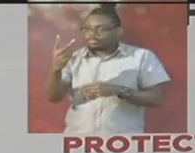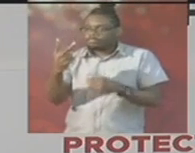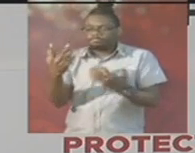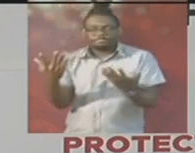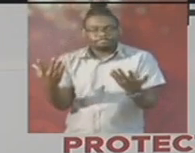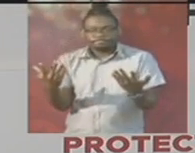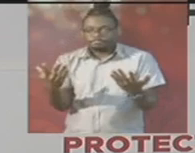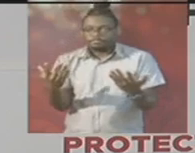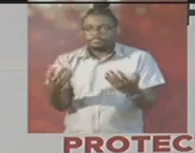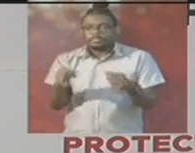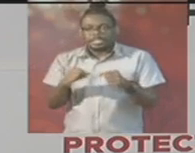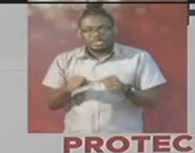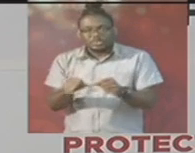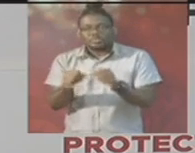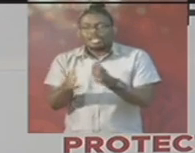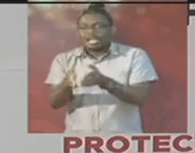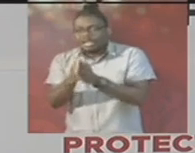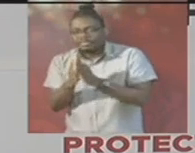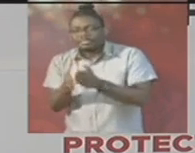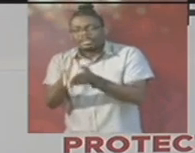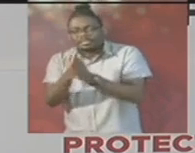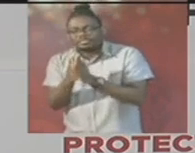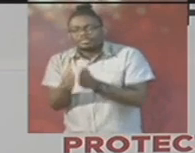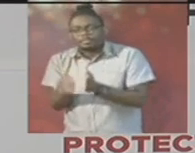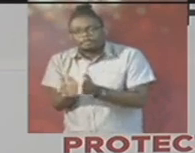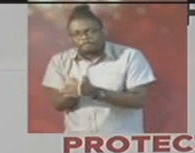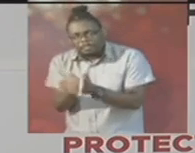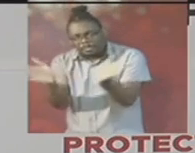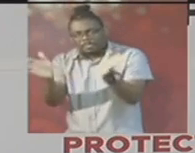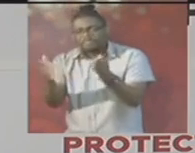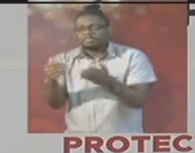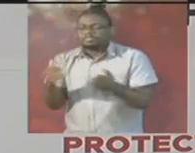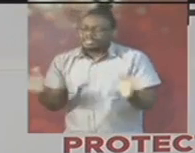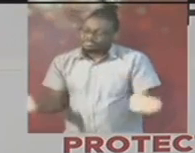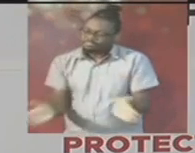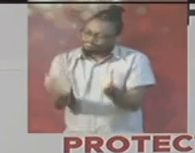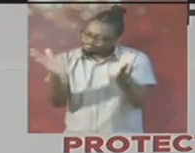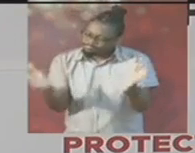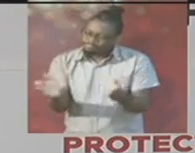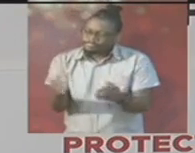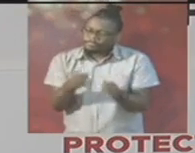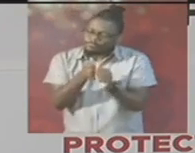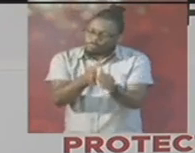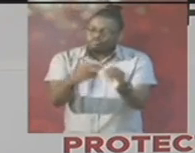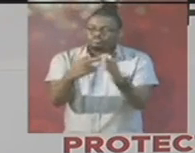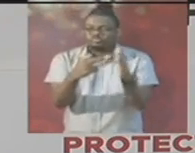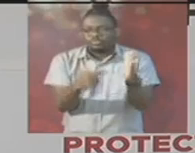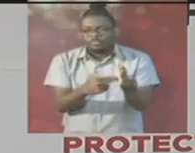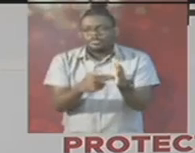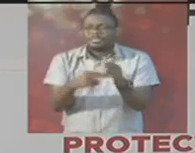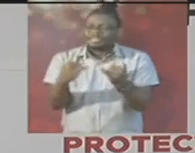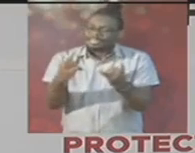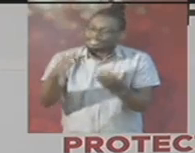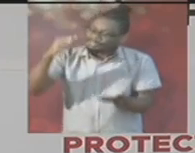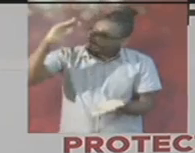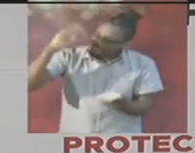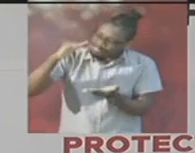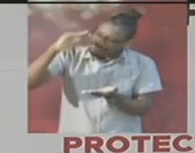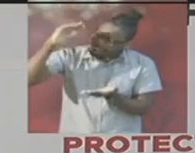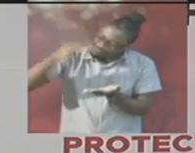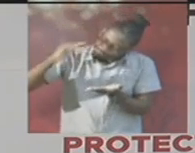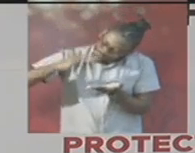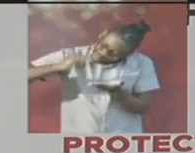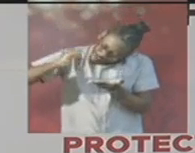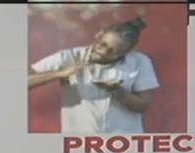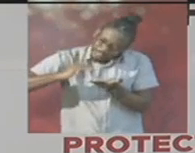compliance, which is the most effective measure to keep cases down. Public compliance.